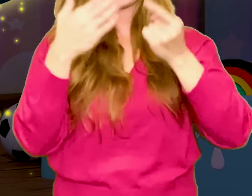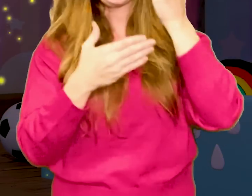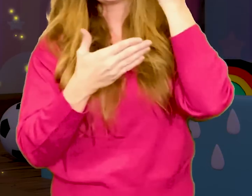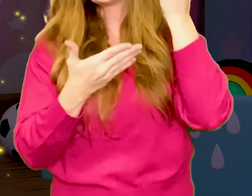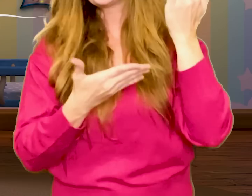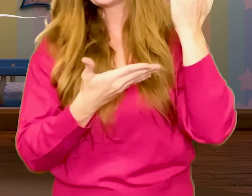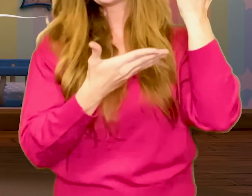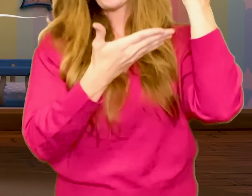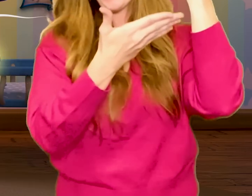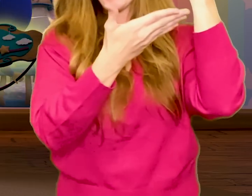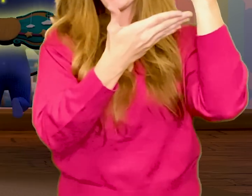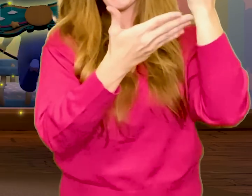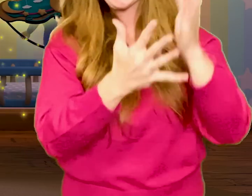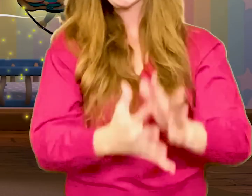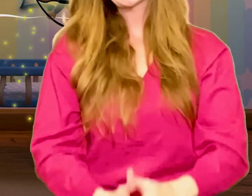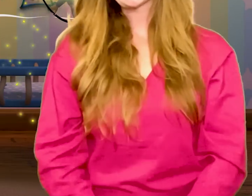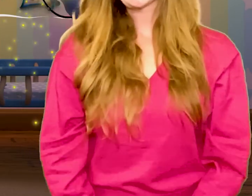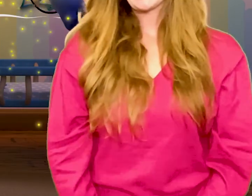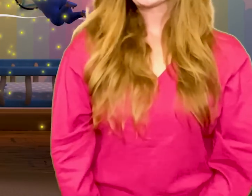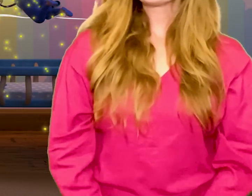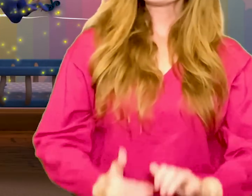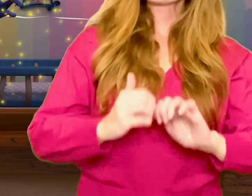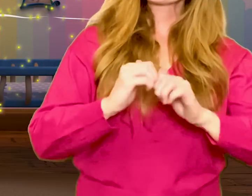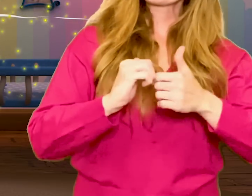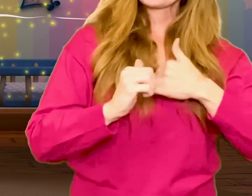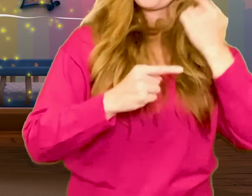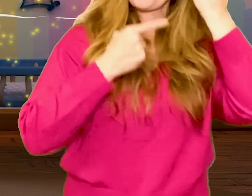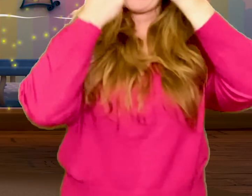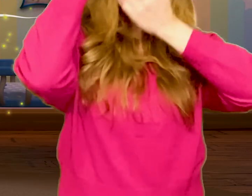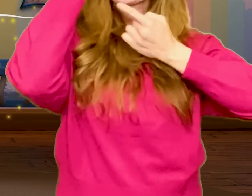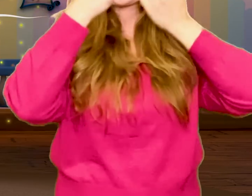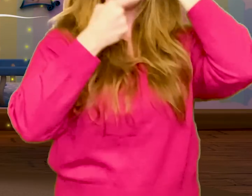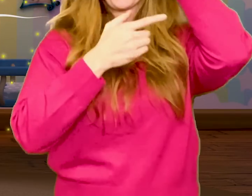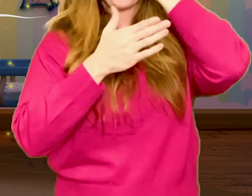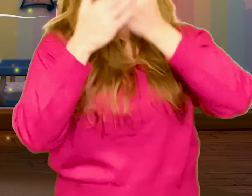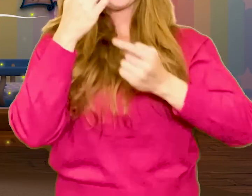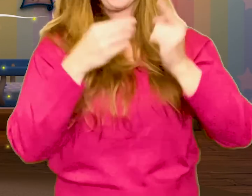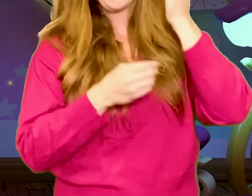you are how how I wonder